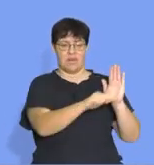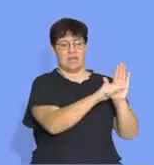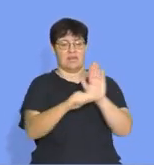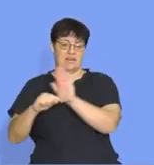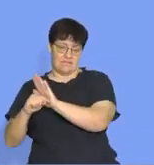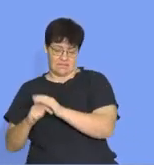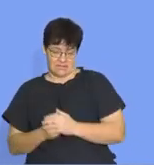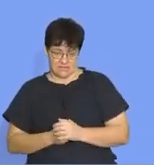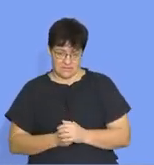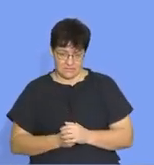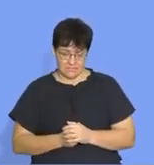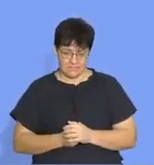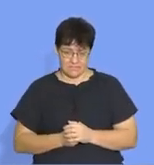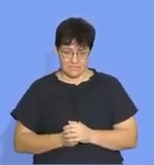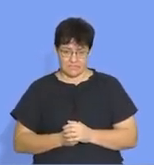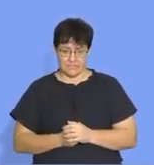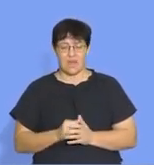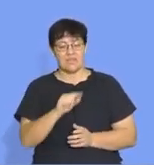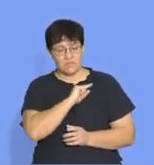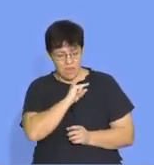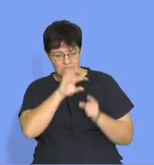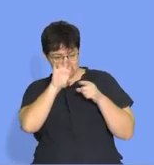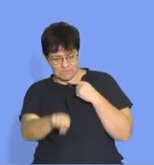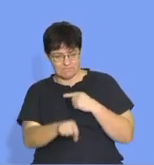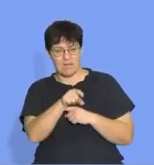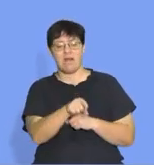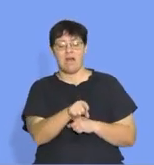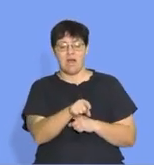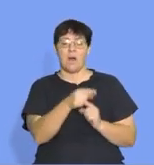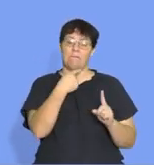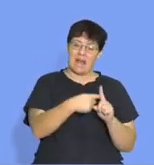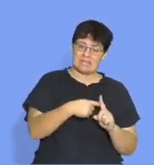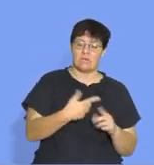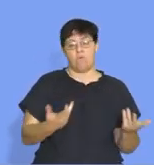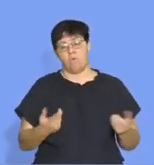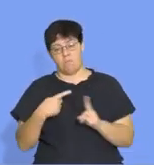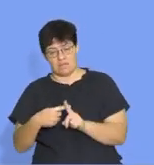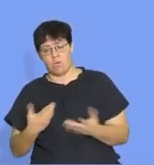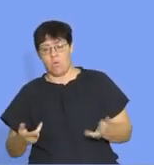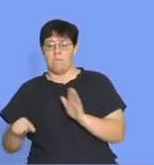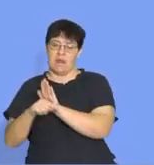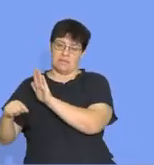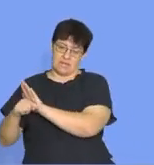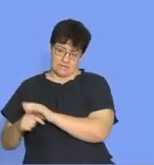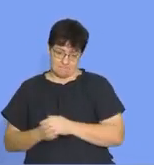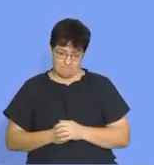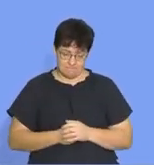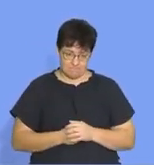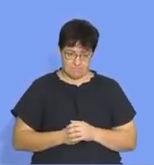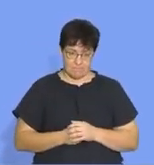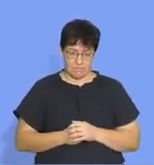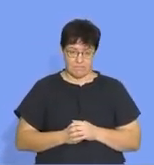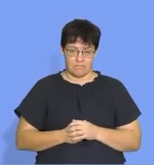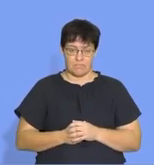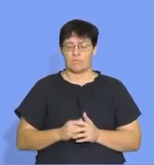and negative. So that's what determines whether it's a plus and a plus or a minus and a minus. But definitely